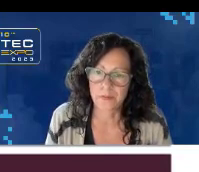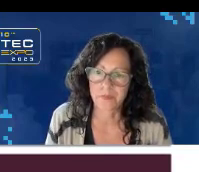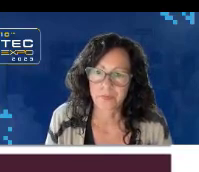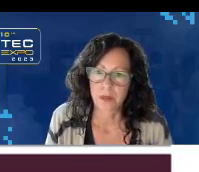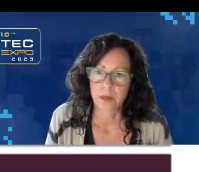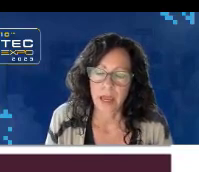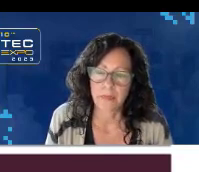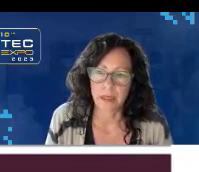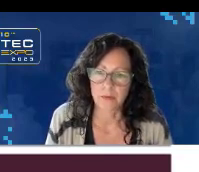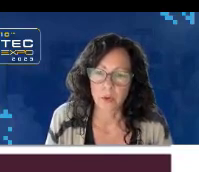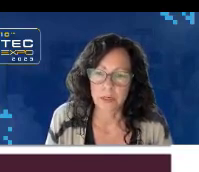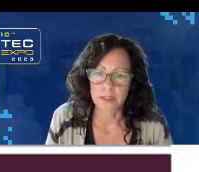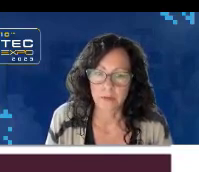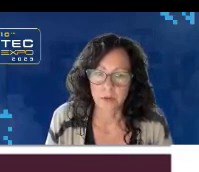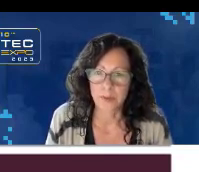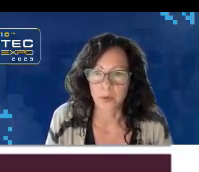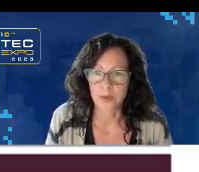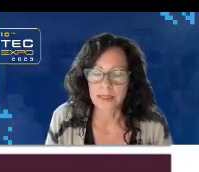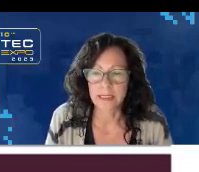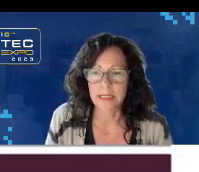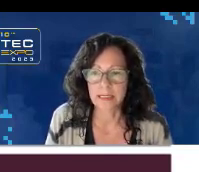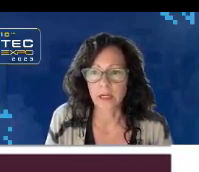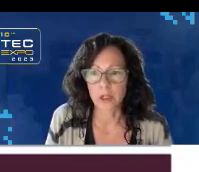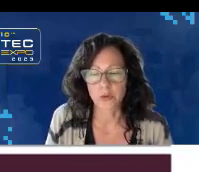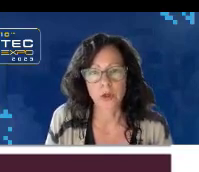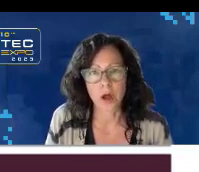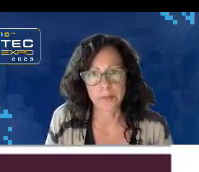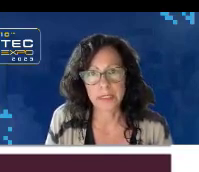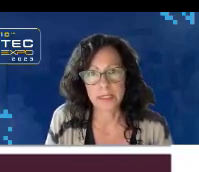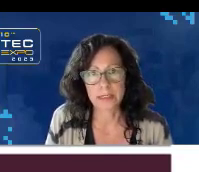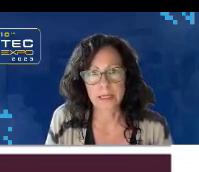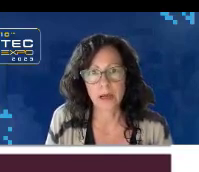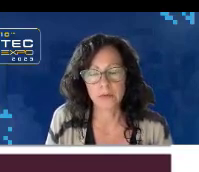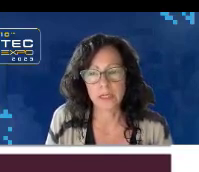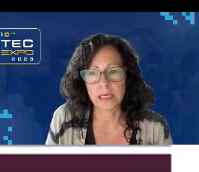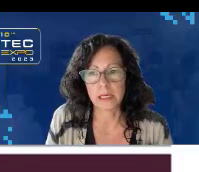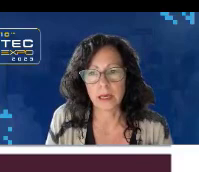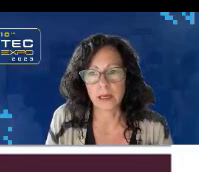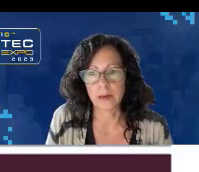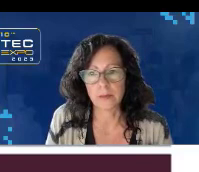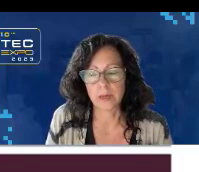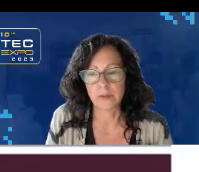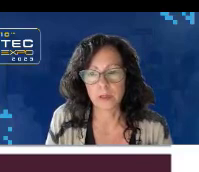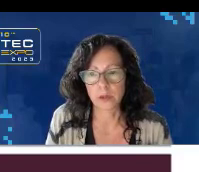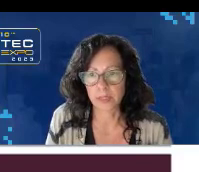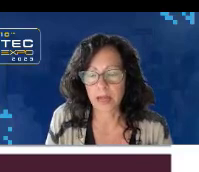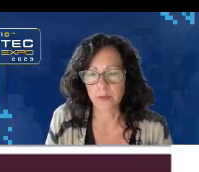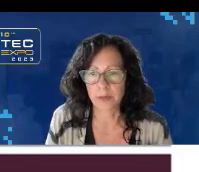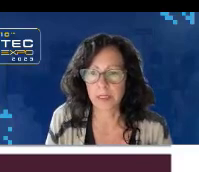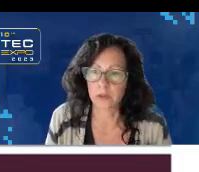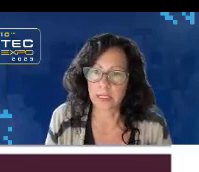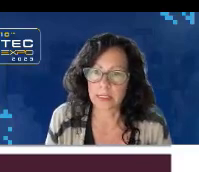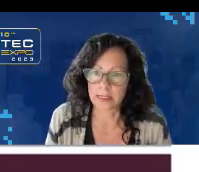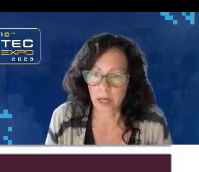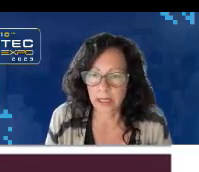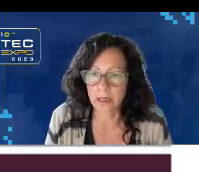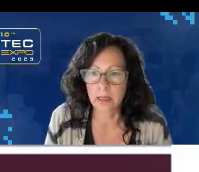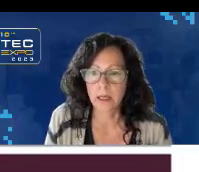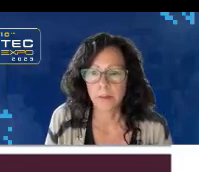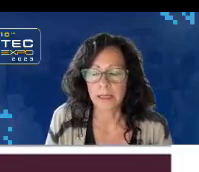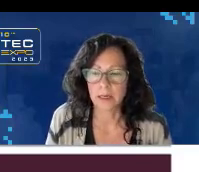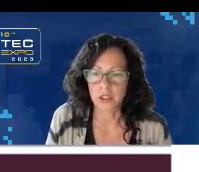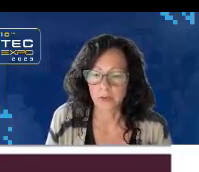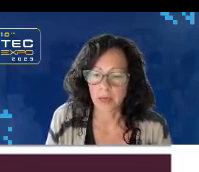downloads. And then, of course, of great importance is the cultural competence of the learning platform and the learning